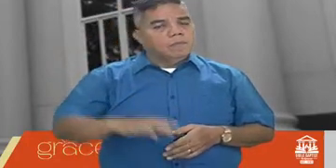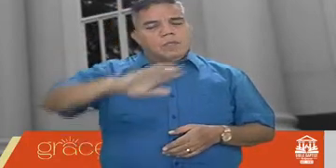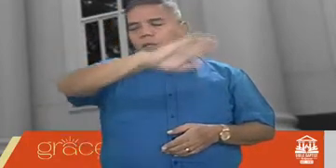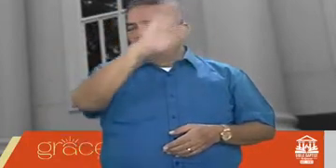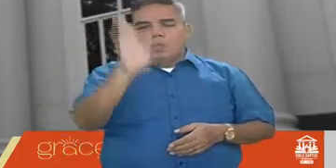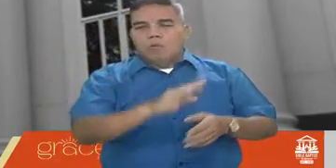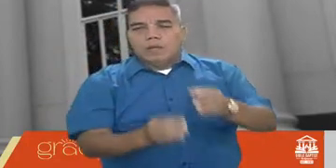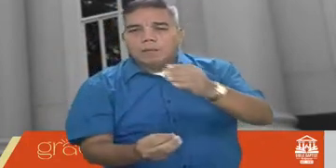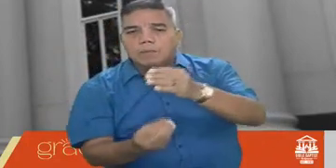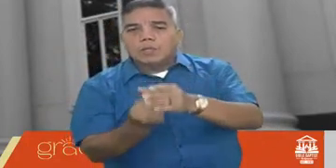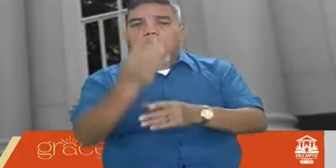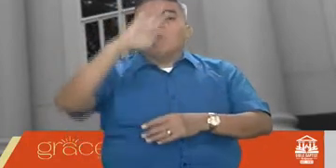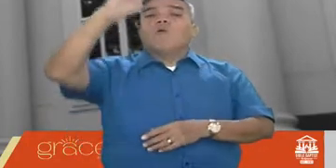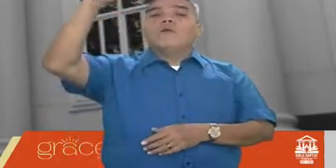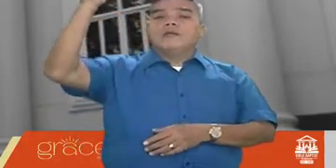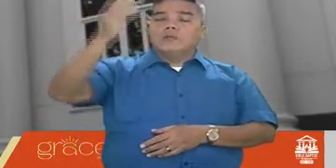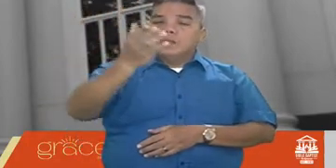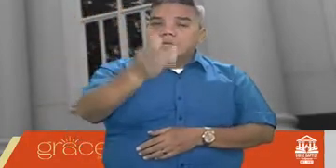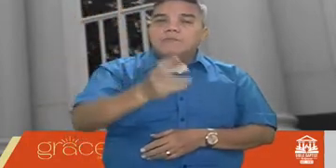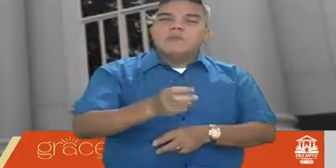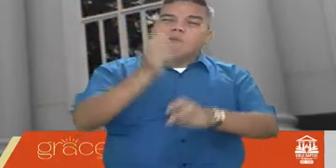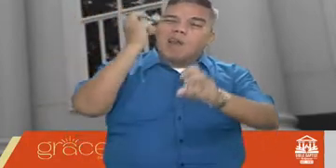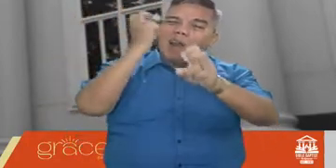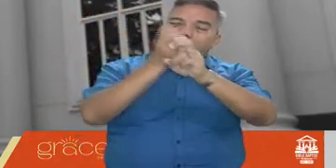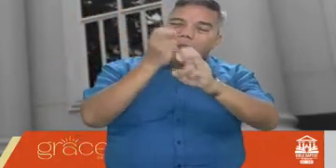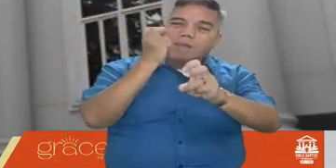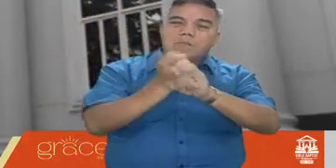You will never grow in grace